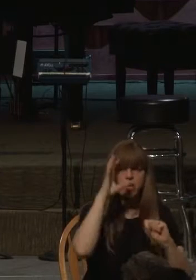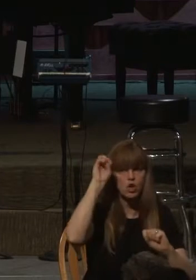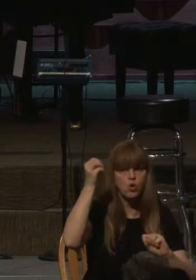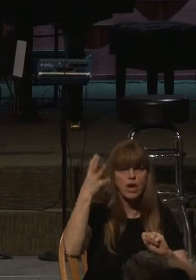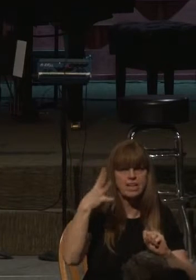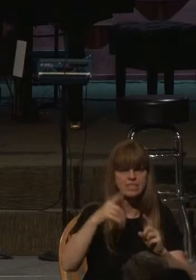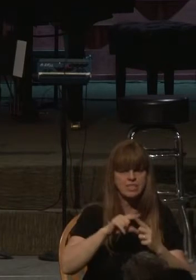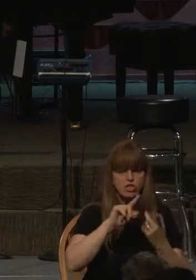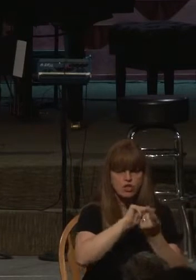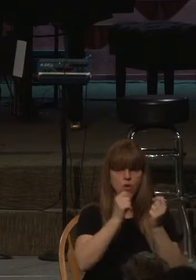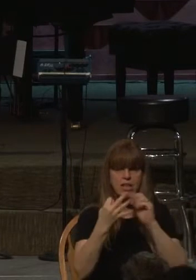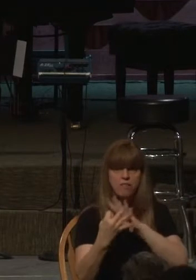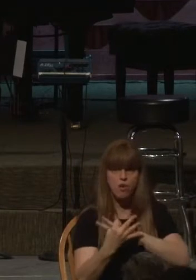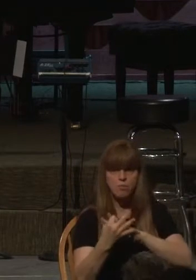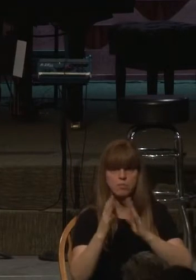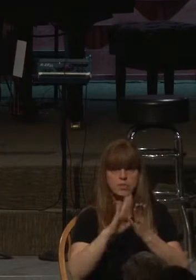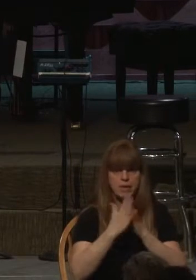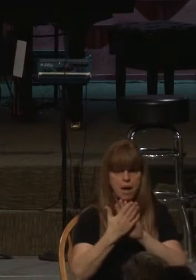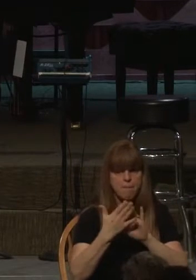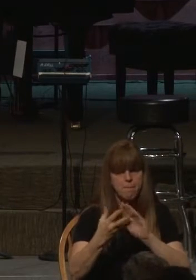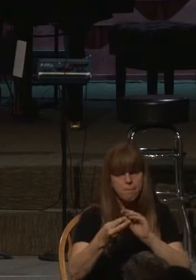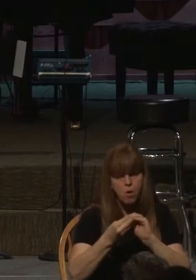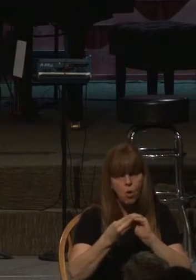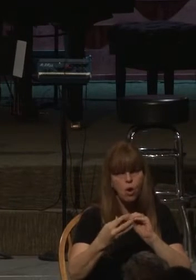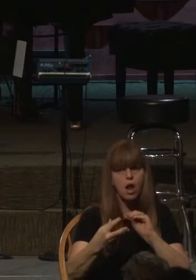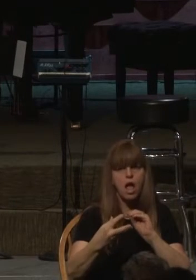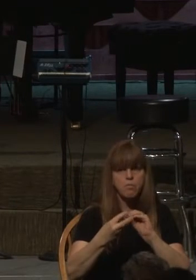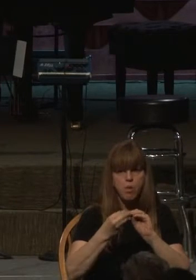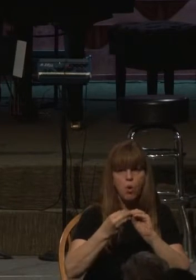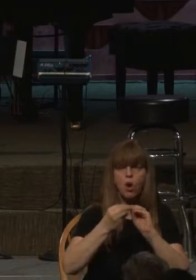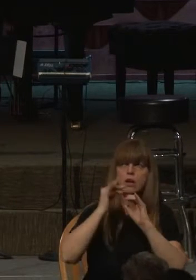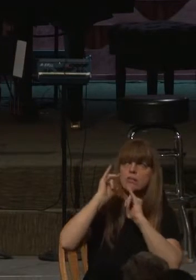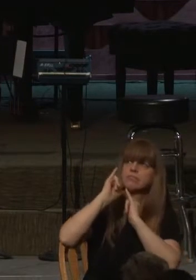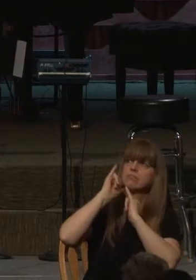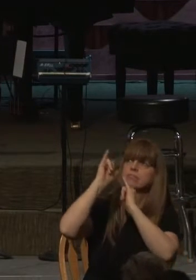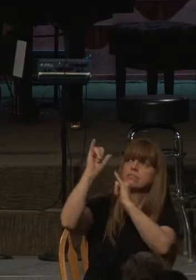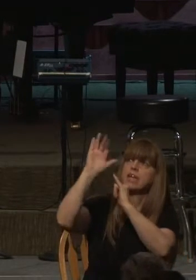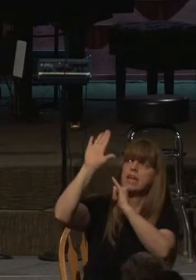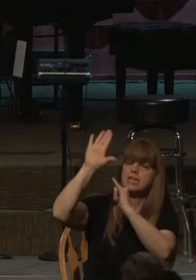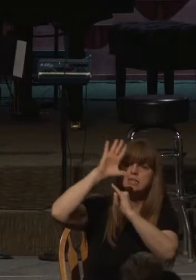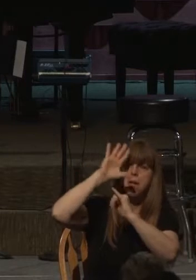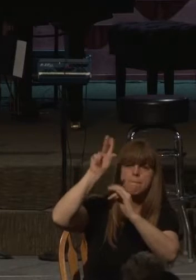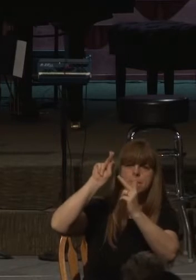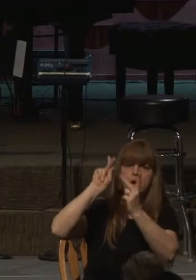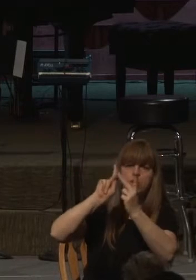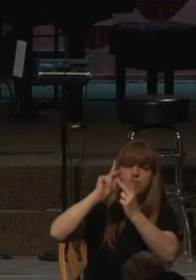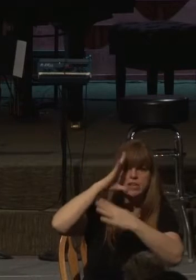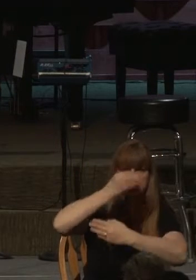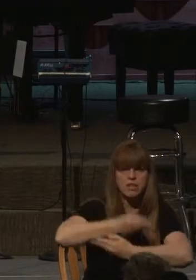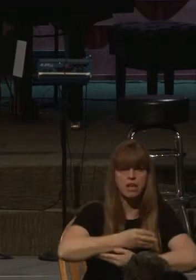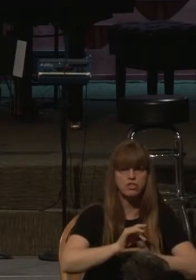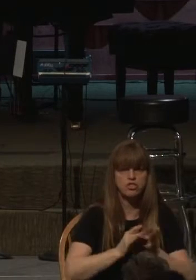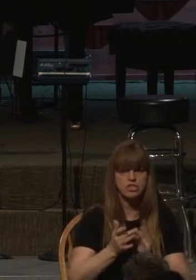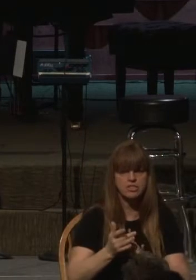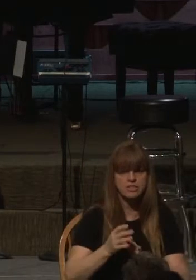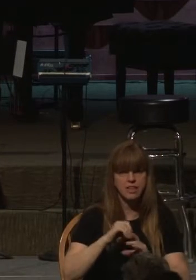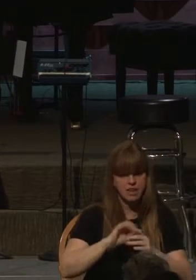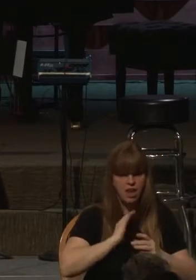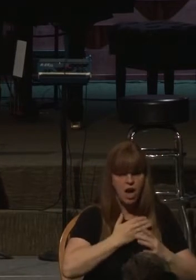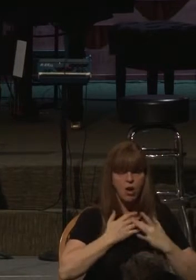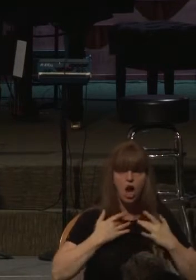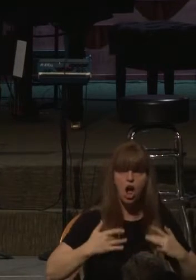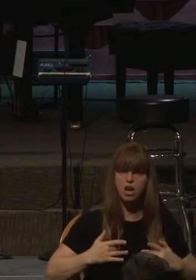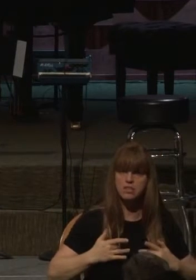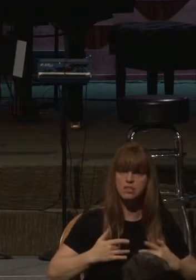systematically transform them to be more and more like his perfect son, Jesus. Therefore, in our hearts who have been touched